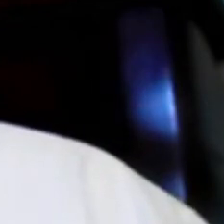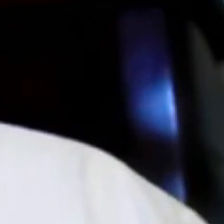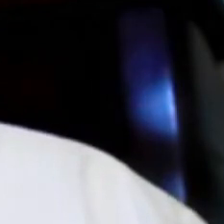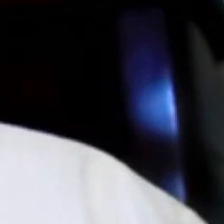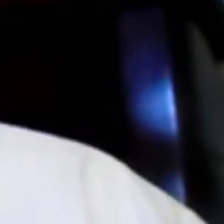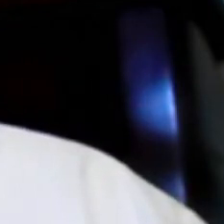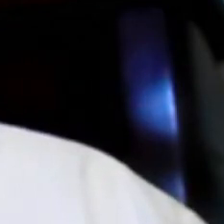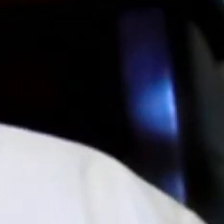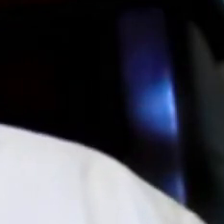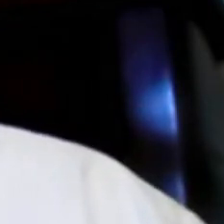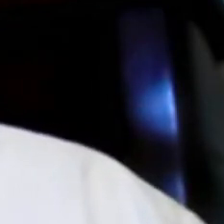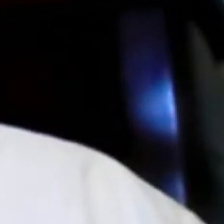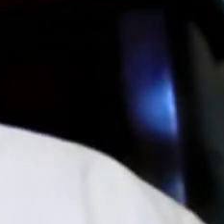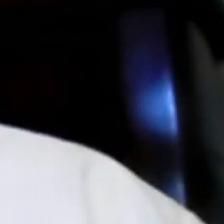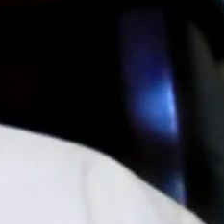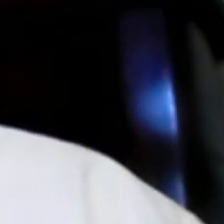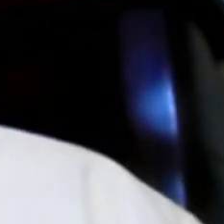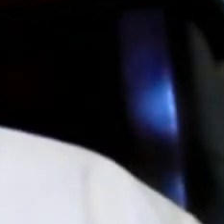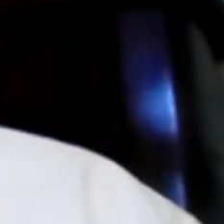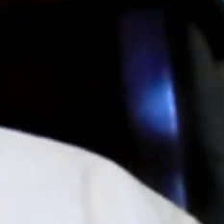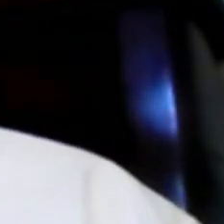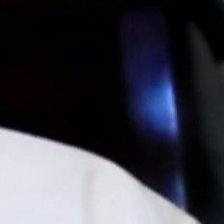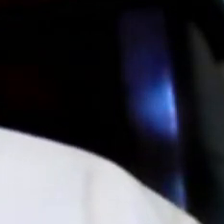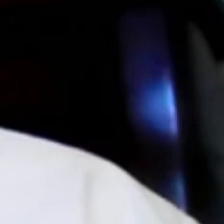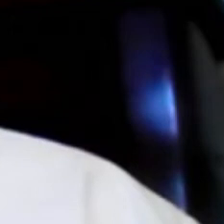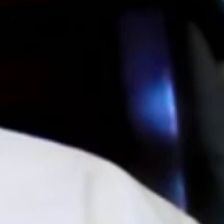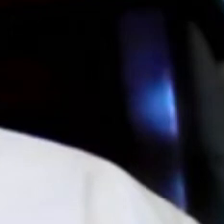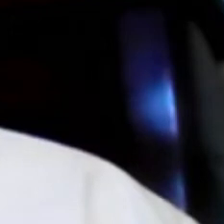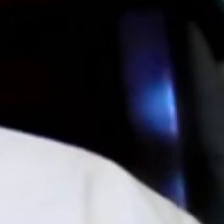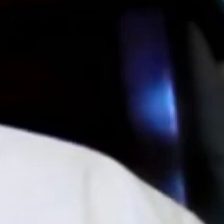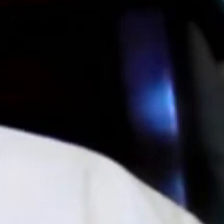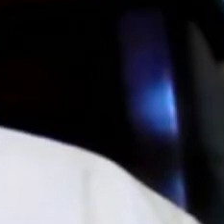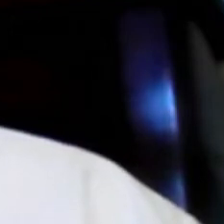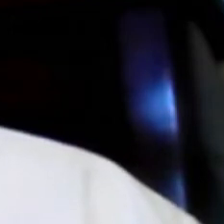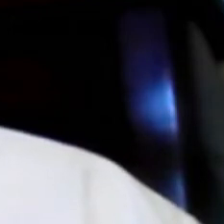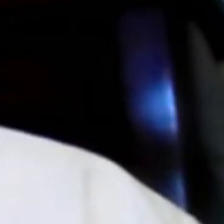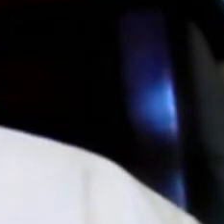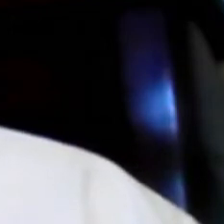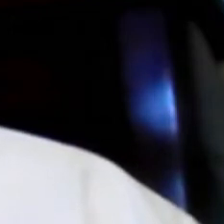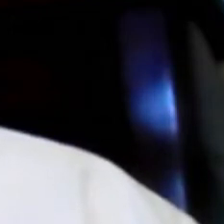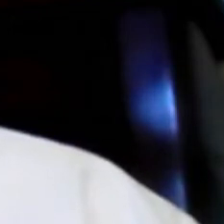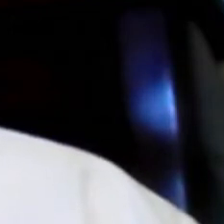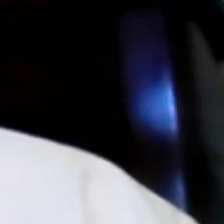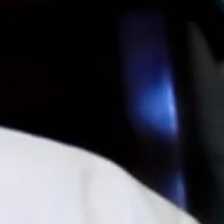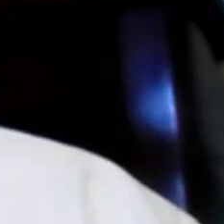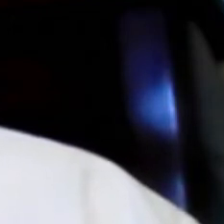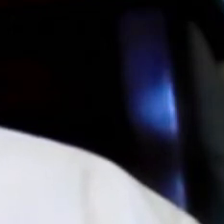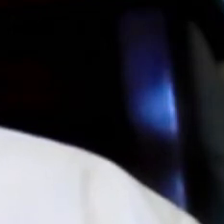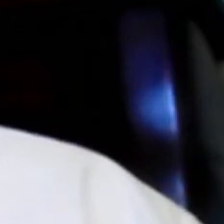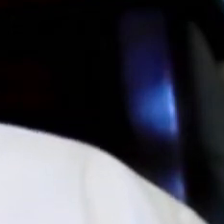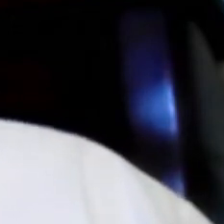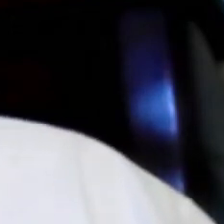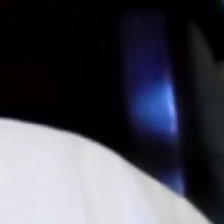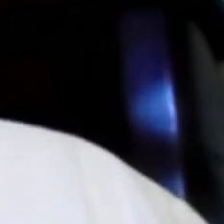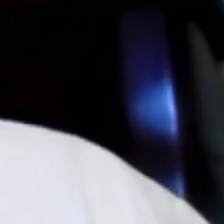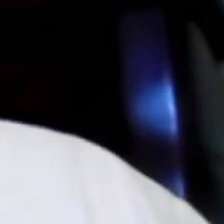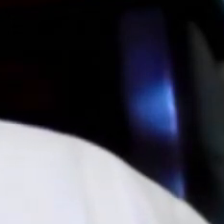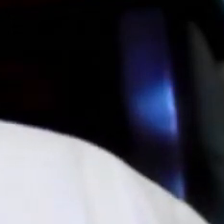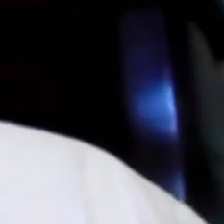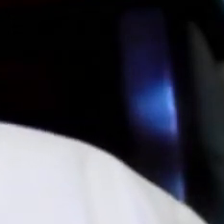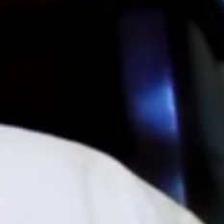and specifically flying hours for the Air Force, and that non-essential expenses cannot be allowed at any